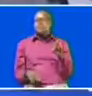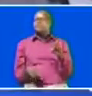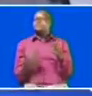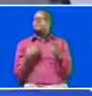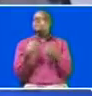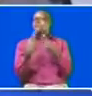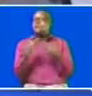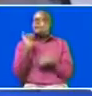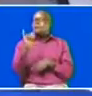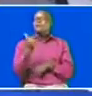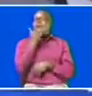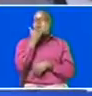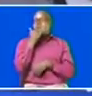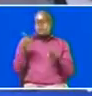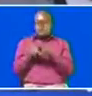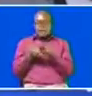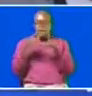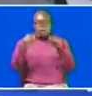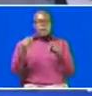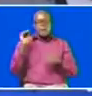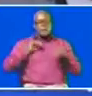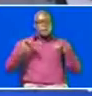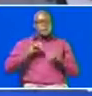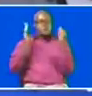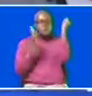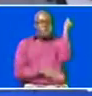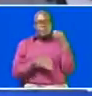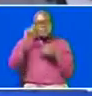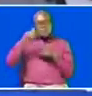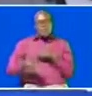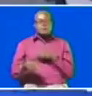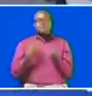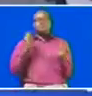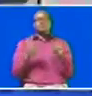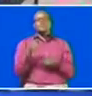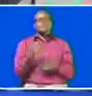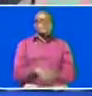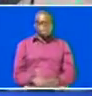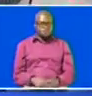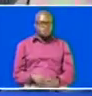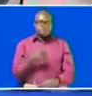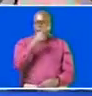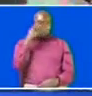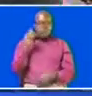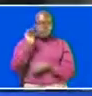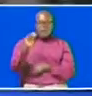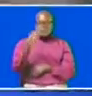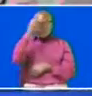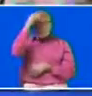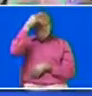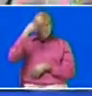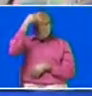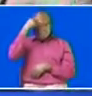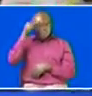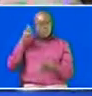cannot be said they are wrong. Just like we are saying corruption is wrong, therefore it has to be corrected. Kalonzo further asked Wetangula to stop